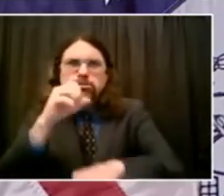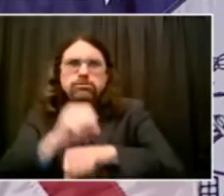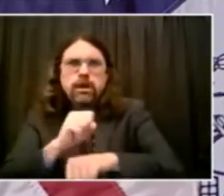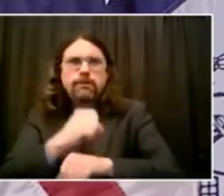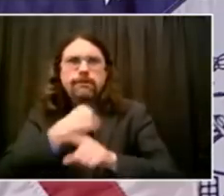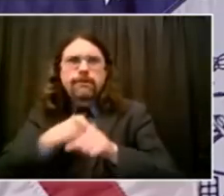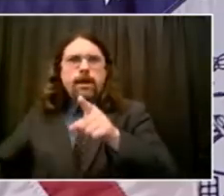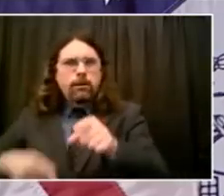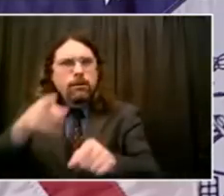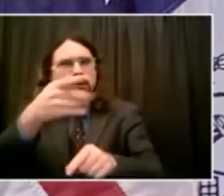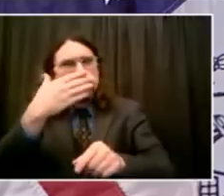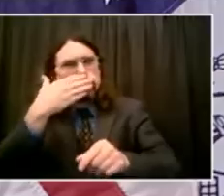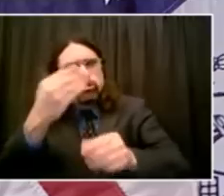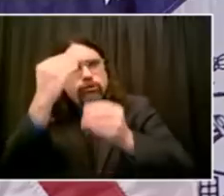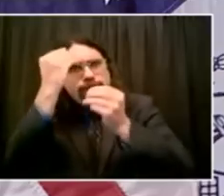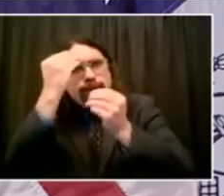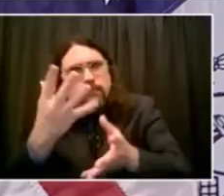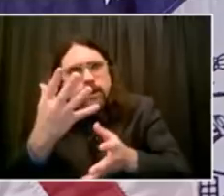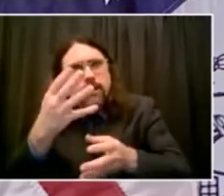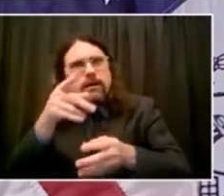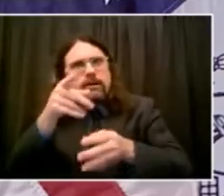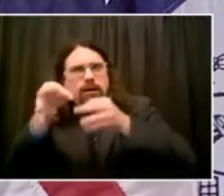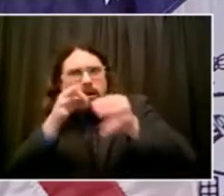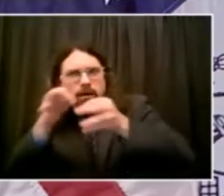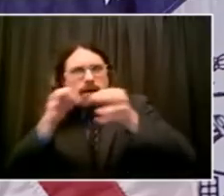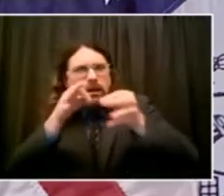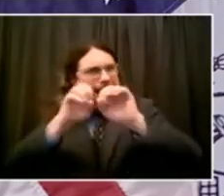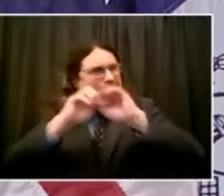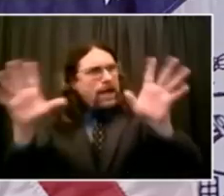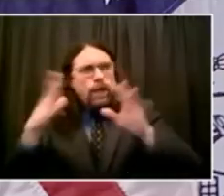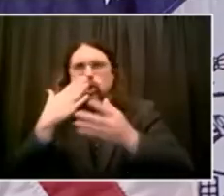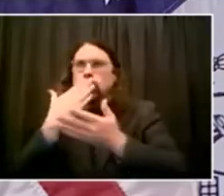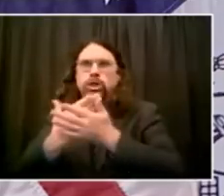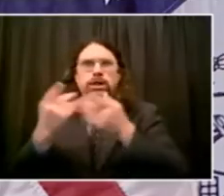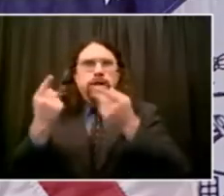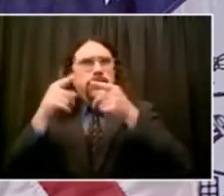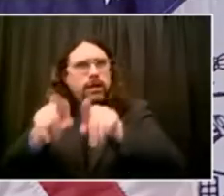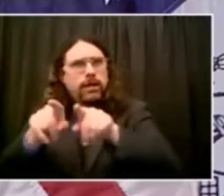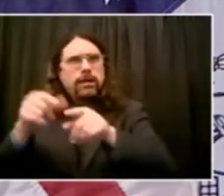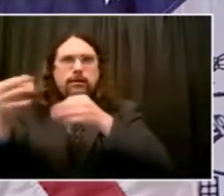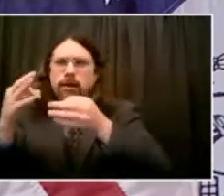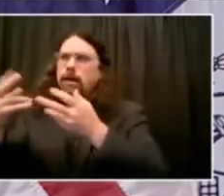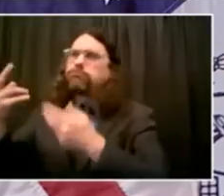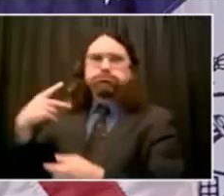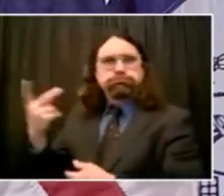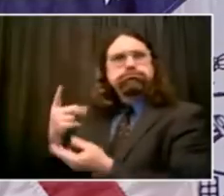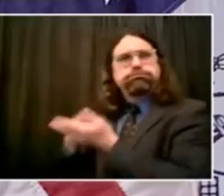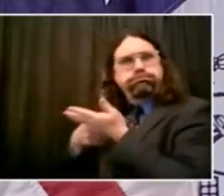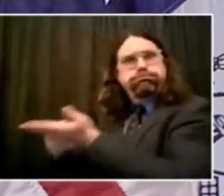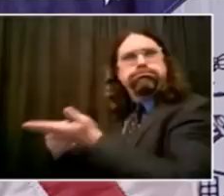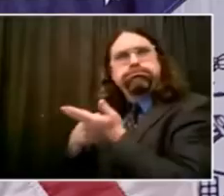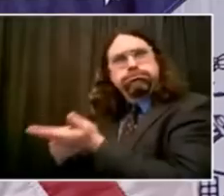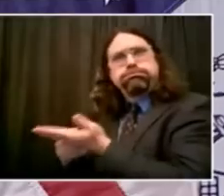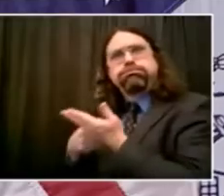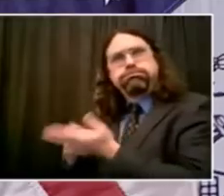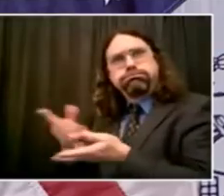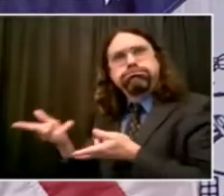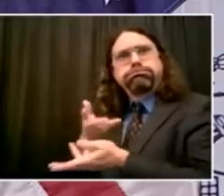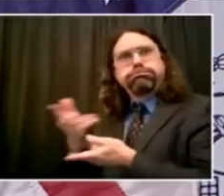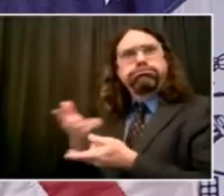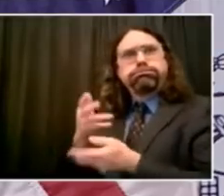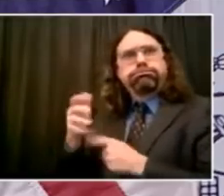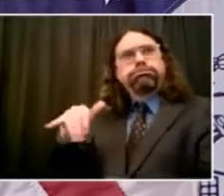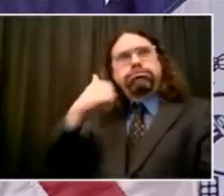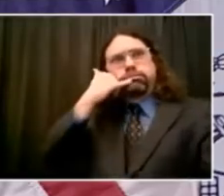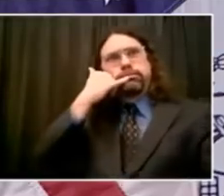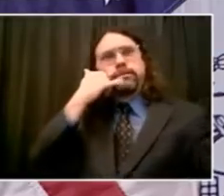up there. And in the conversation with her, I felt a tremendous sense of reassurance,